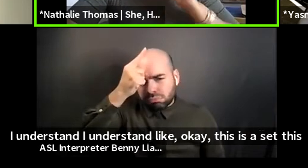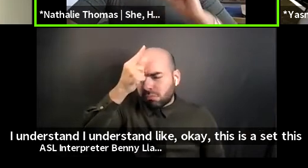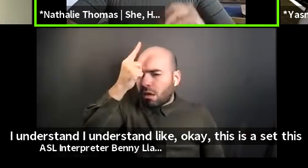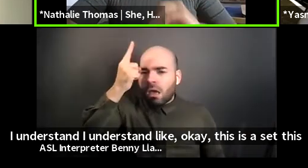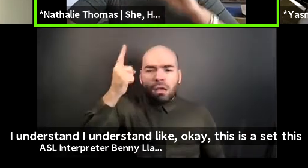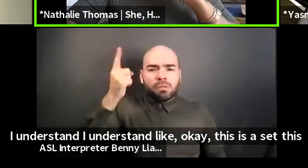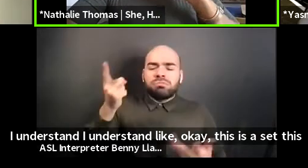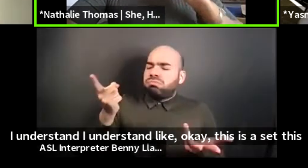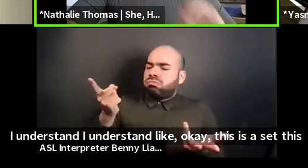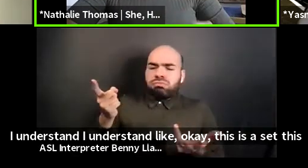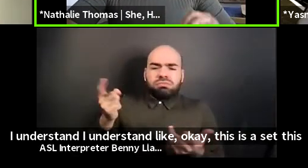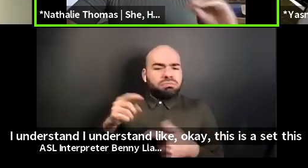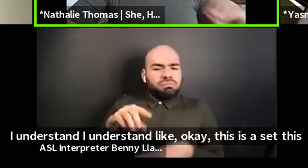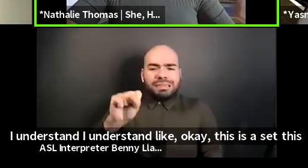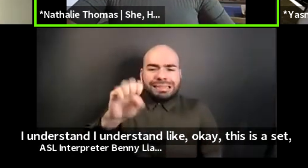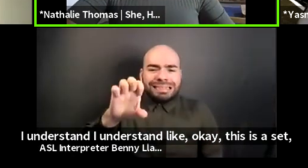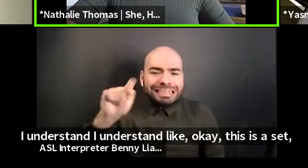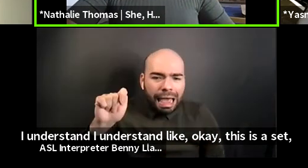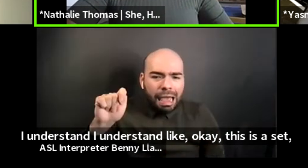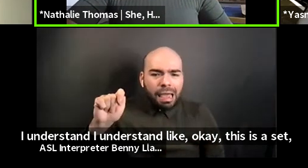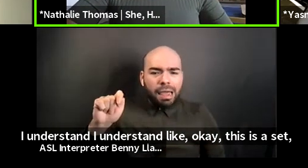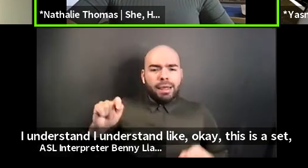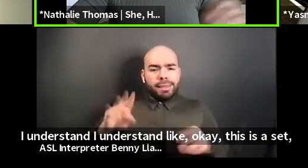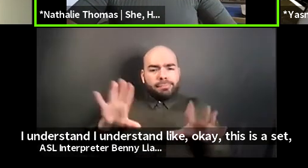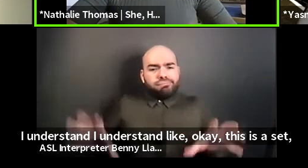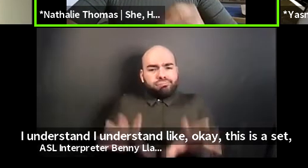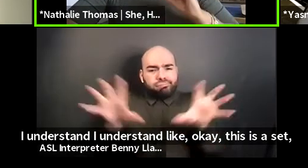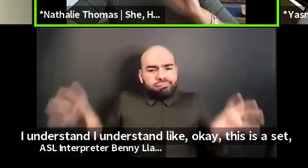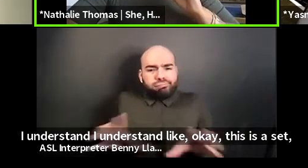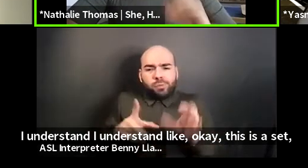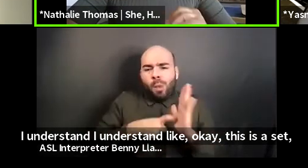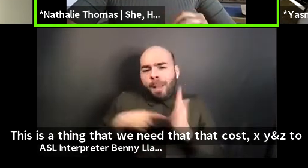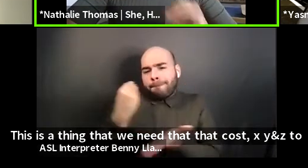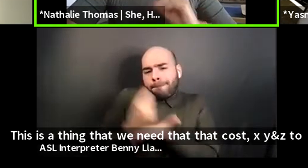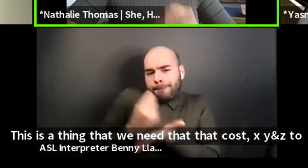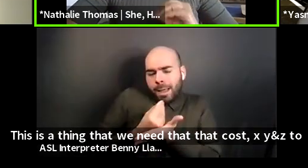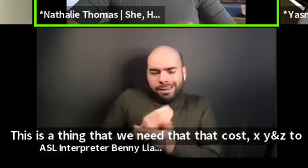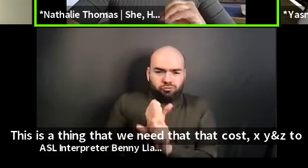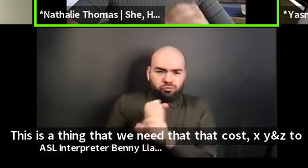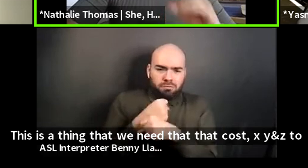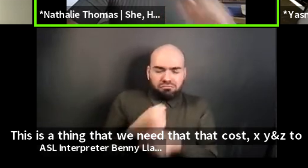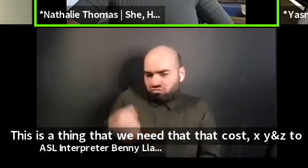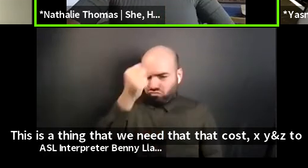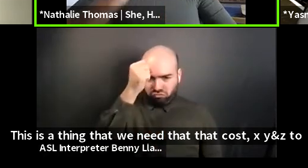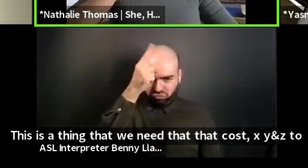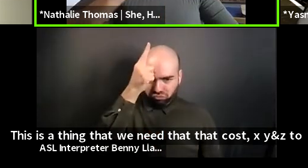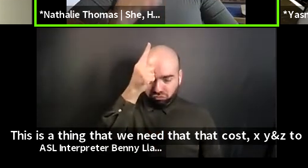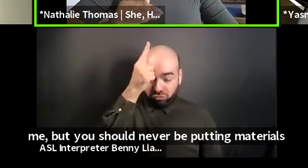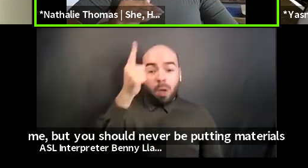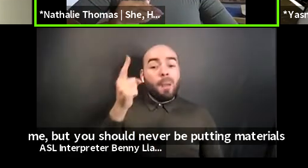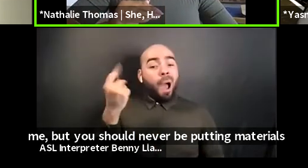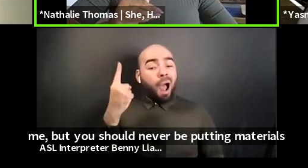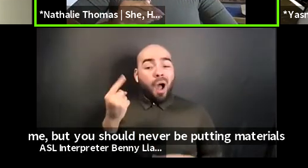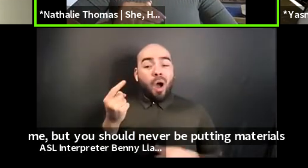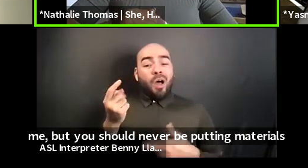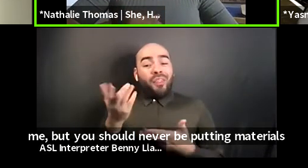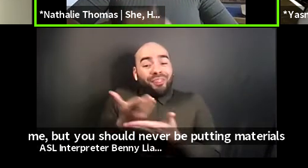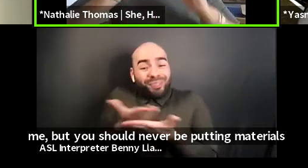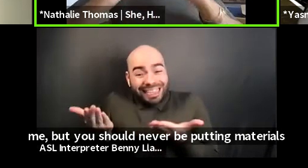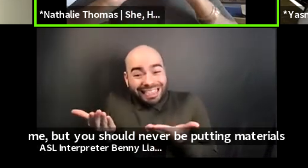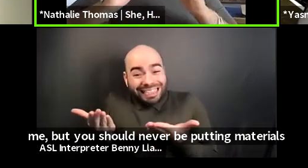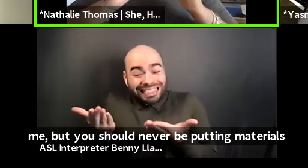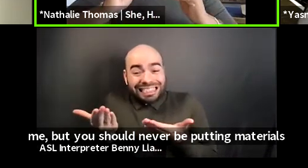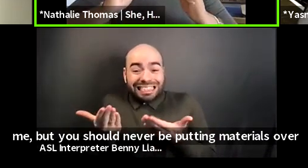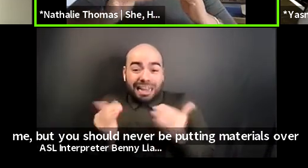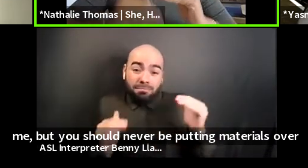thing that we need that costs X, Y, and Z to make. But you should never be putting materials over people. If